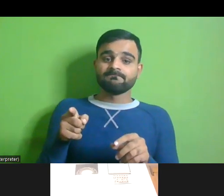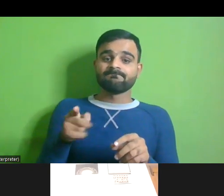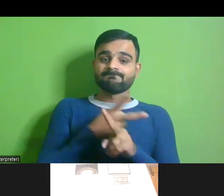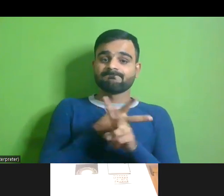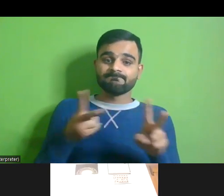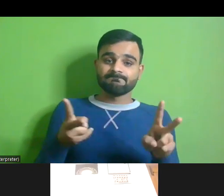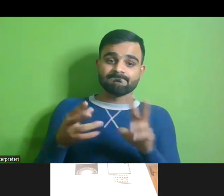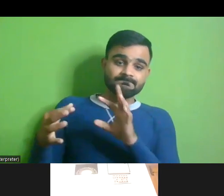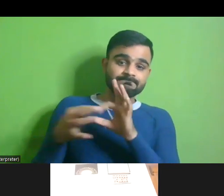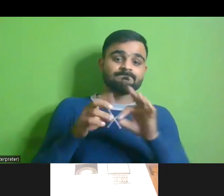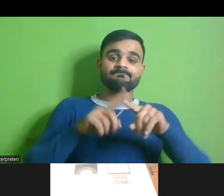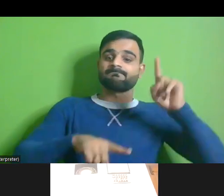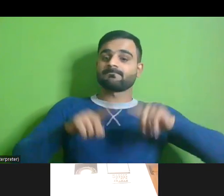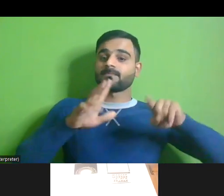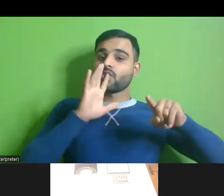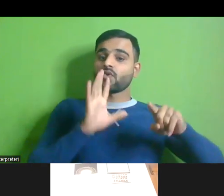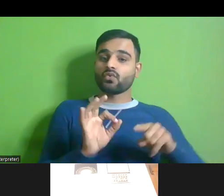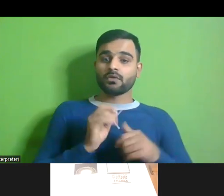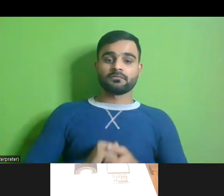these kinds of endeavors to really